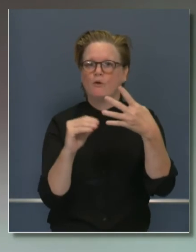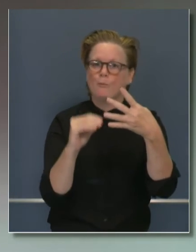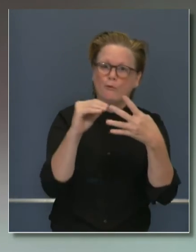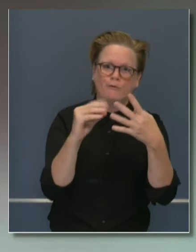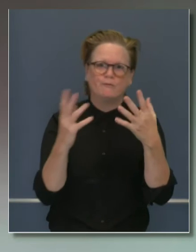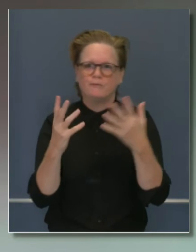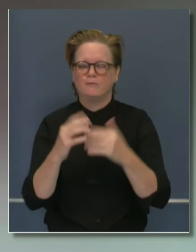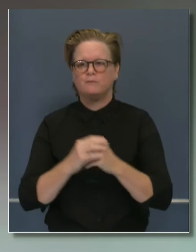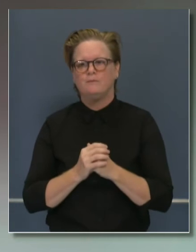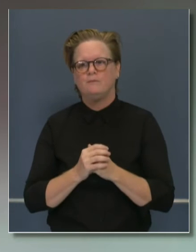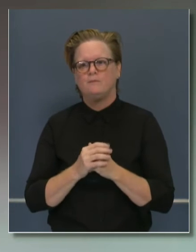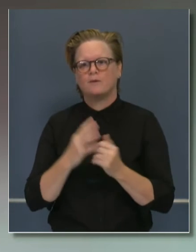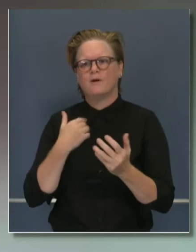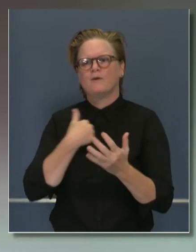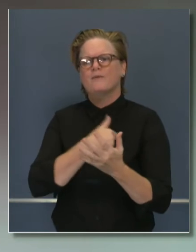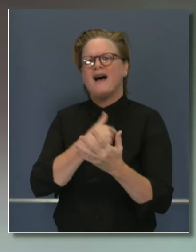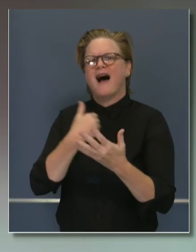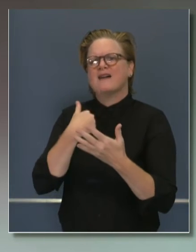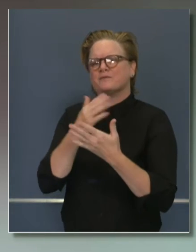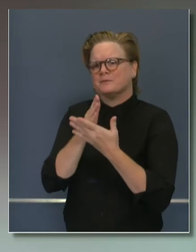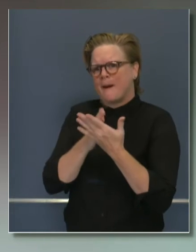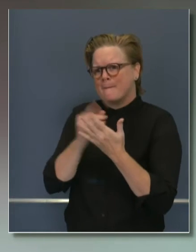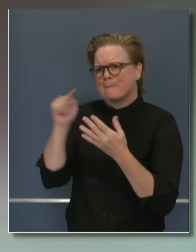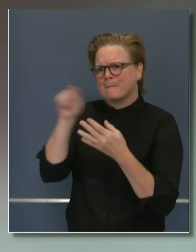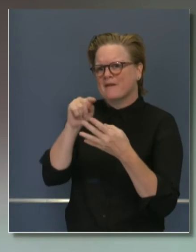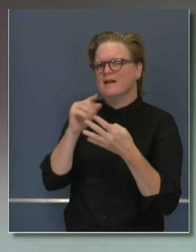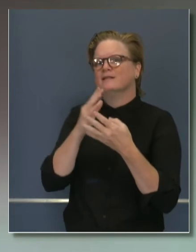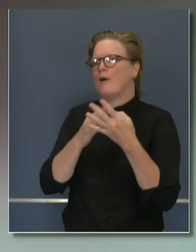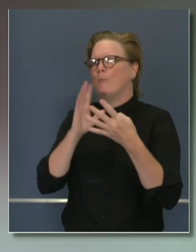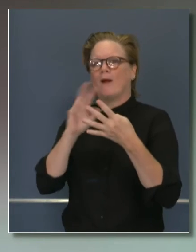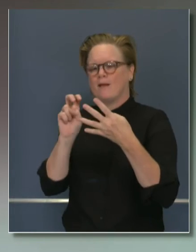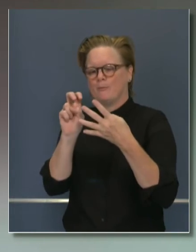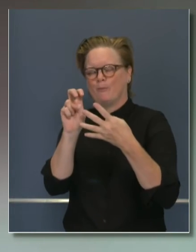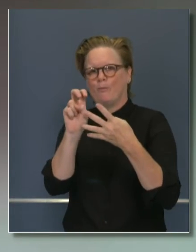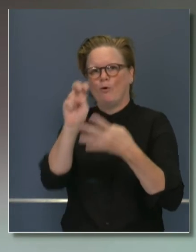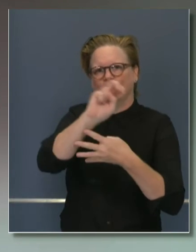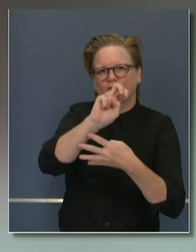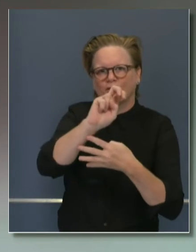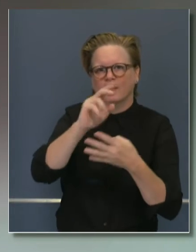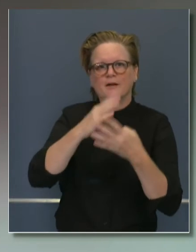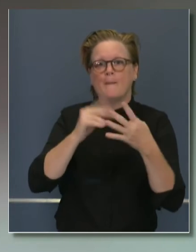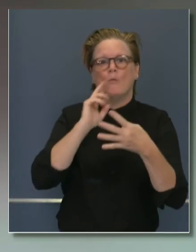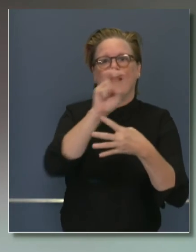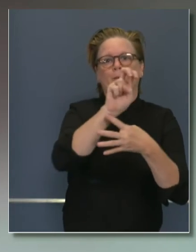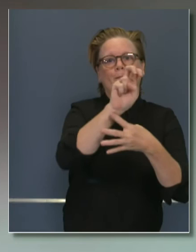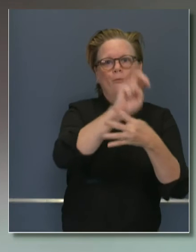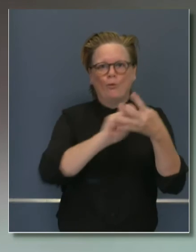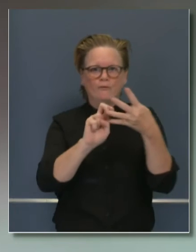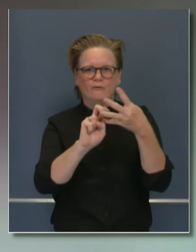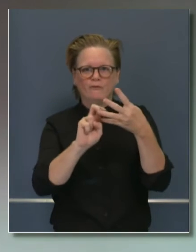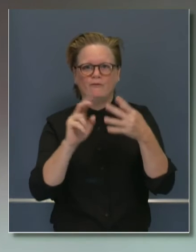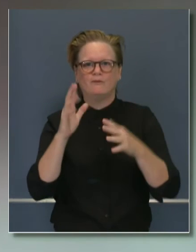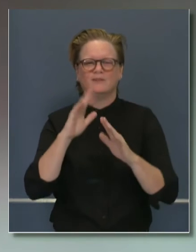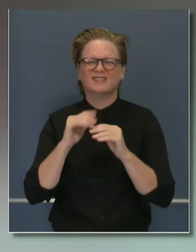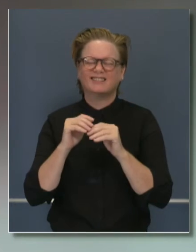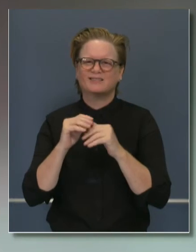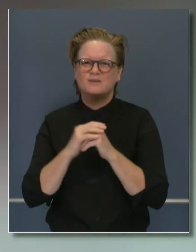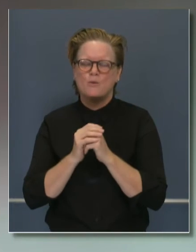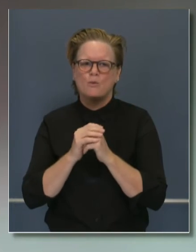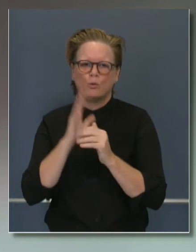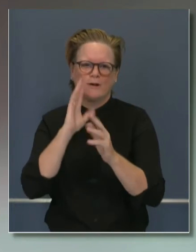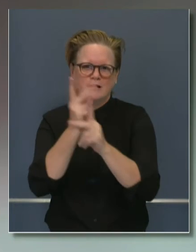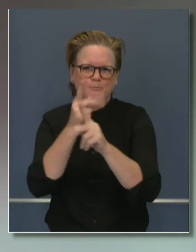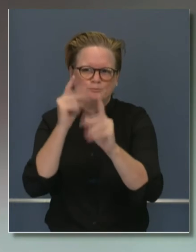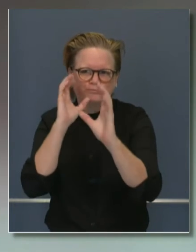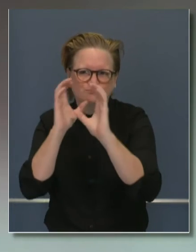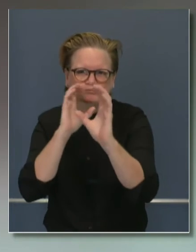to a more restrictive tier, and maybe even a county or two that are showing that they are getting containment